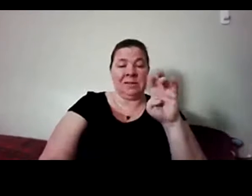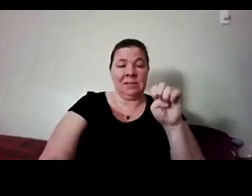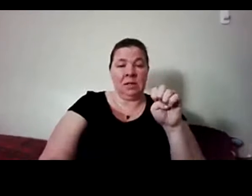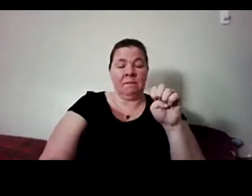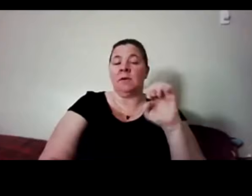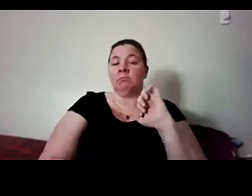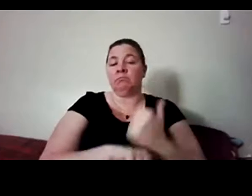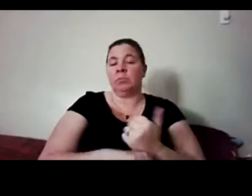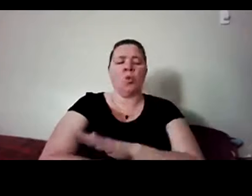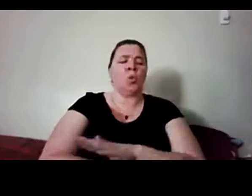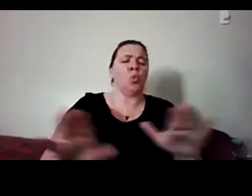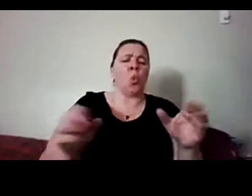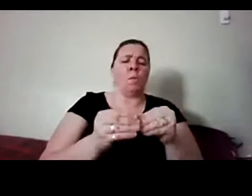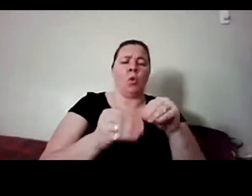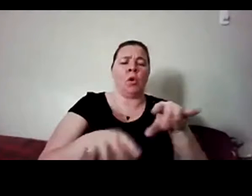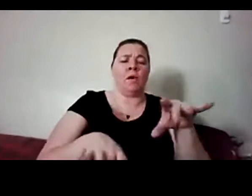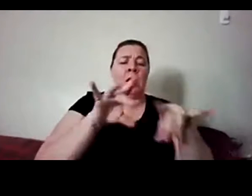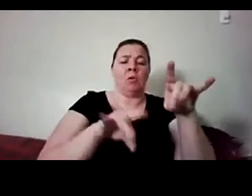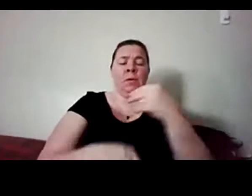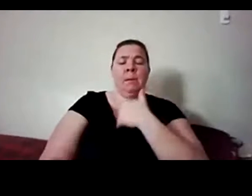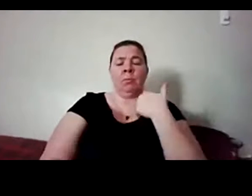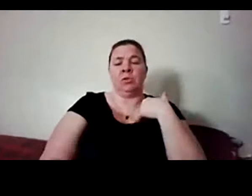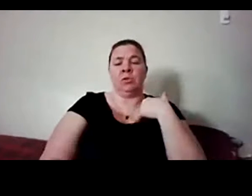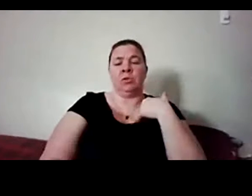founding members. You can have $10,000,